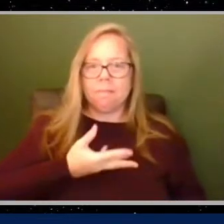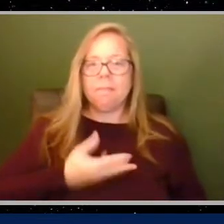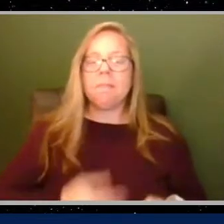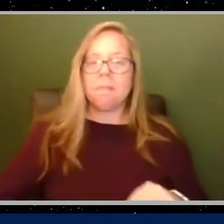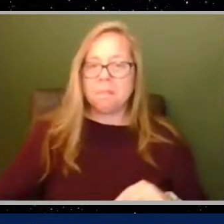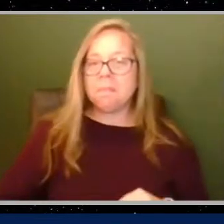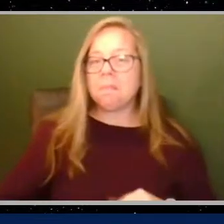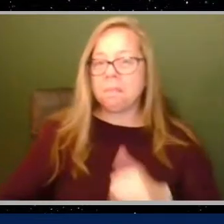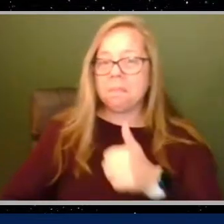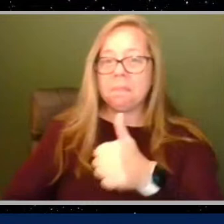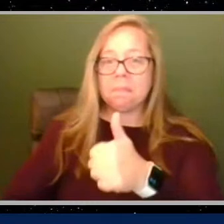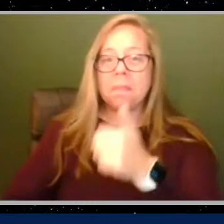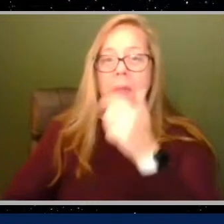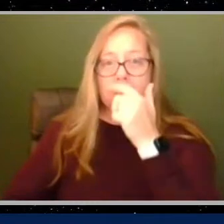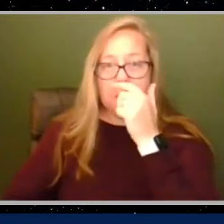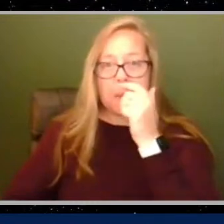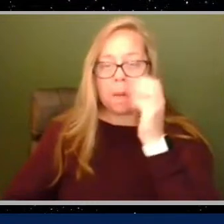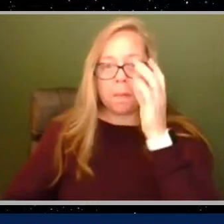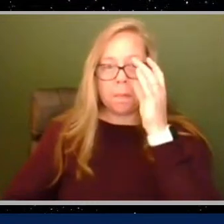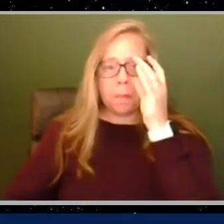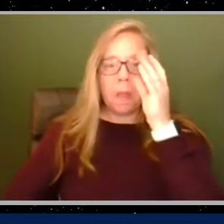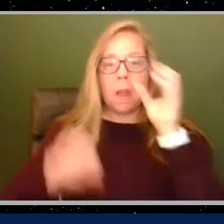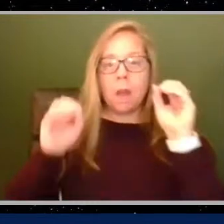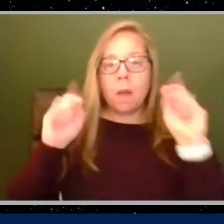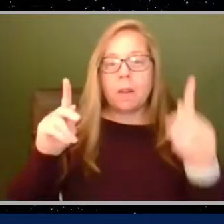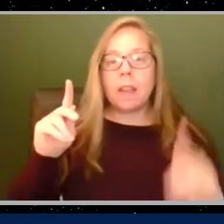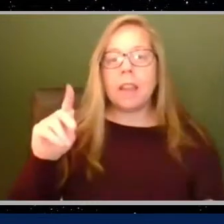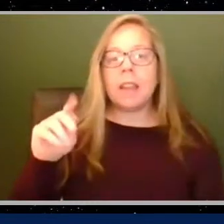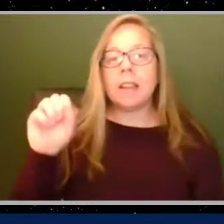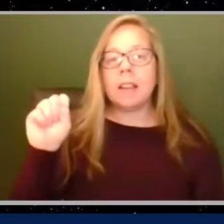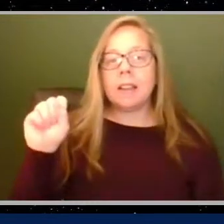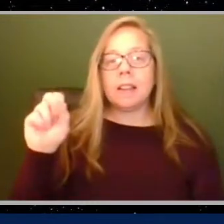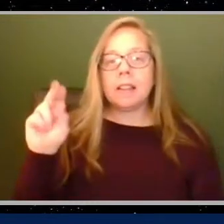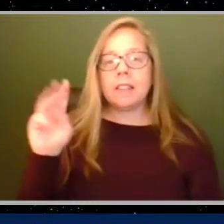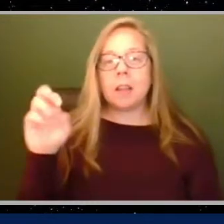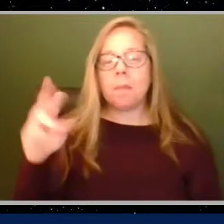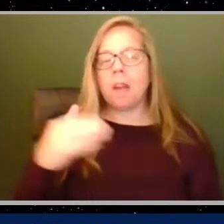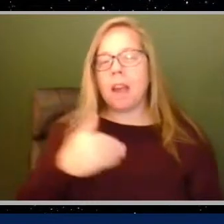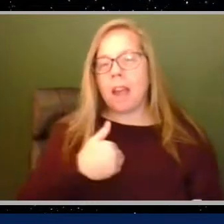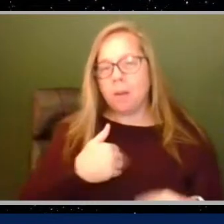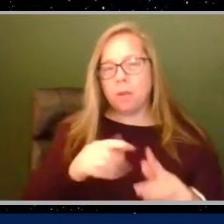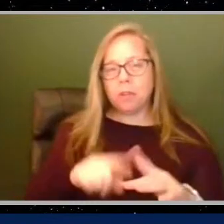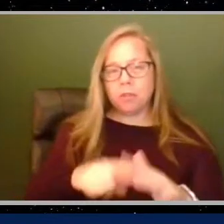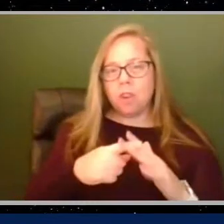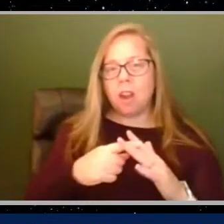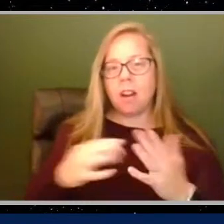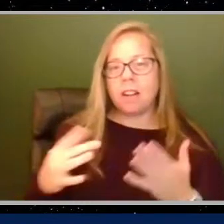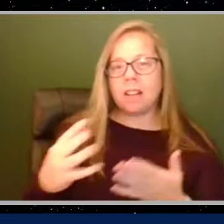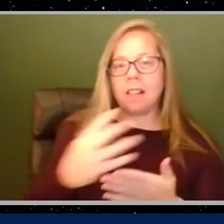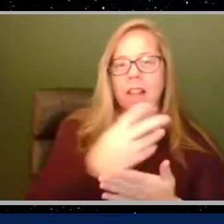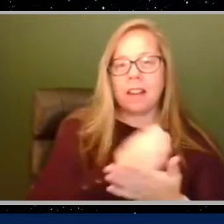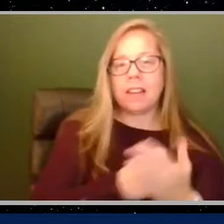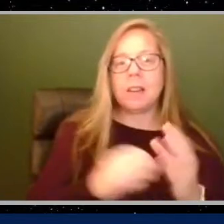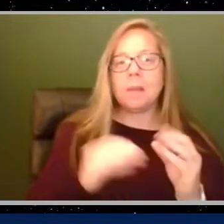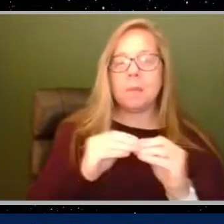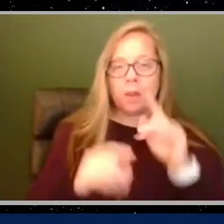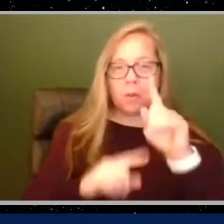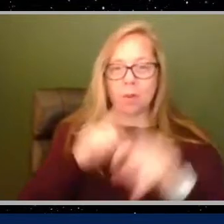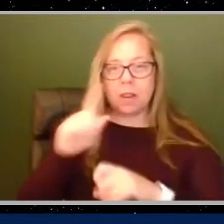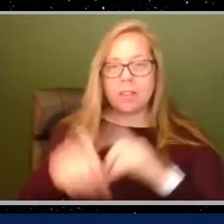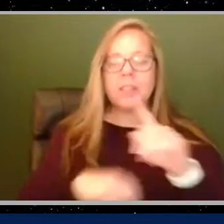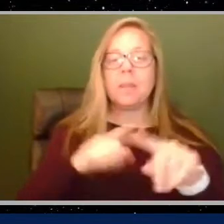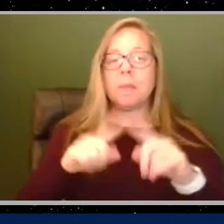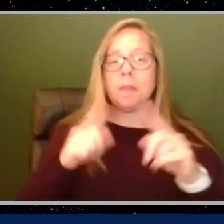Okay, Summer, I am going to start gathering some more questions from all of our different chats here, and I will turn it back over to y'all. All right,